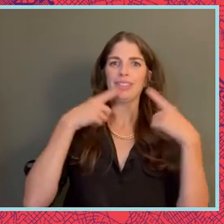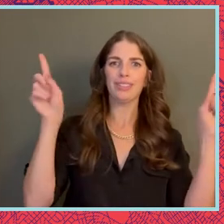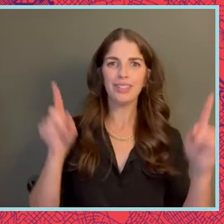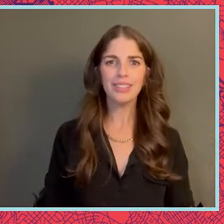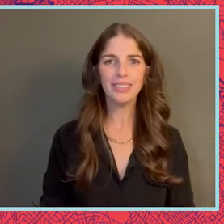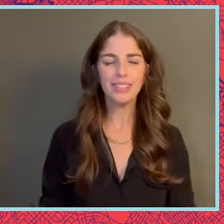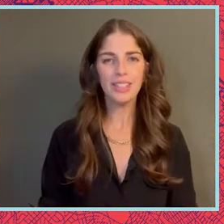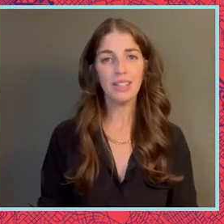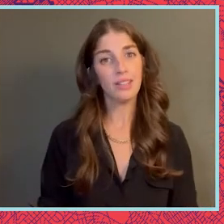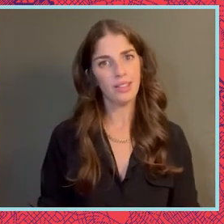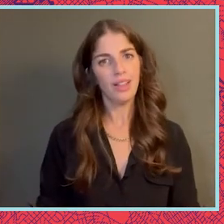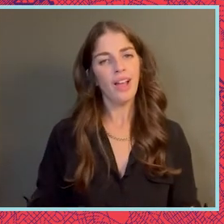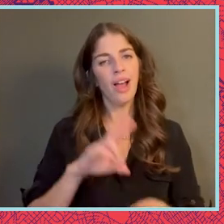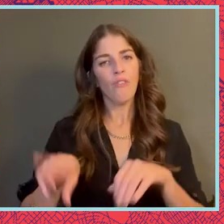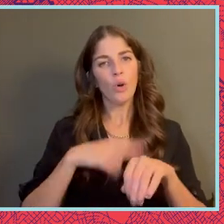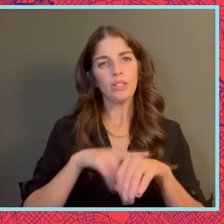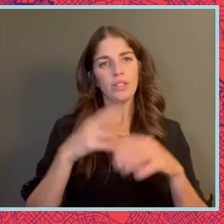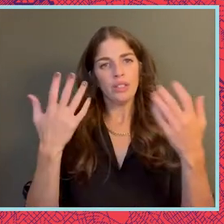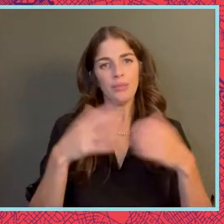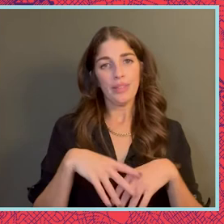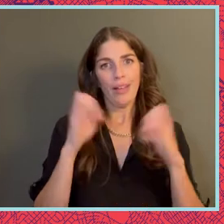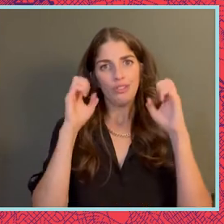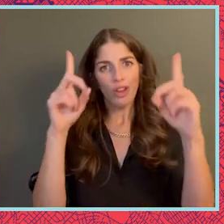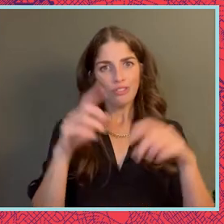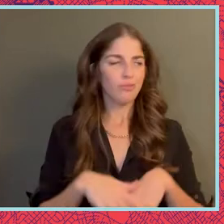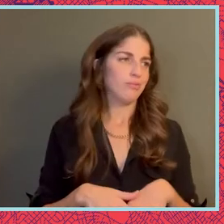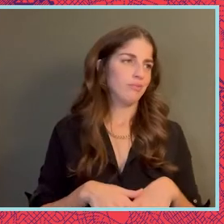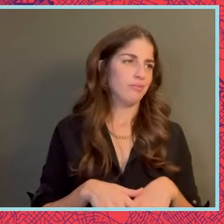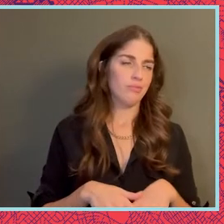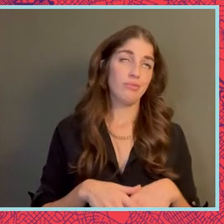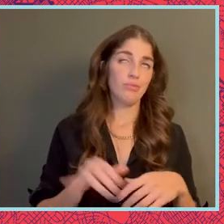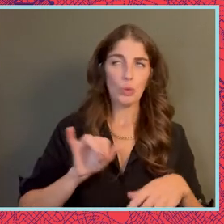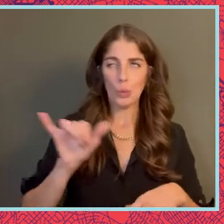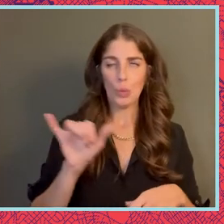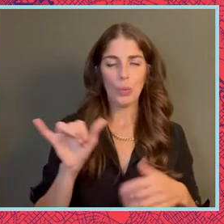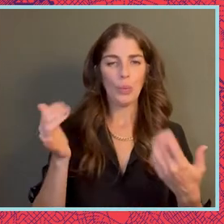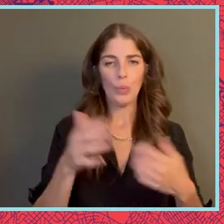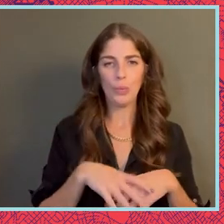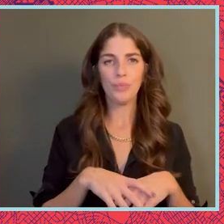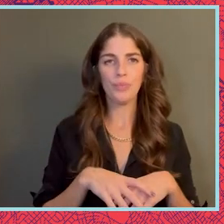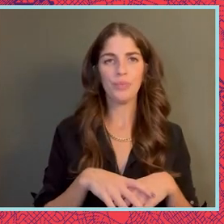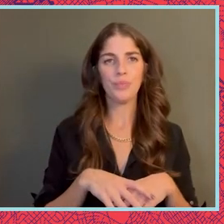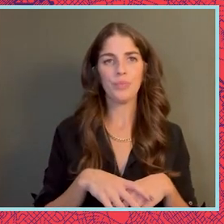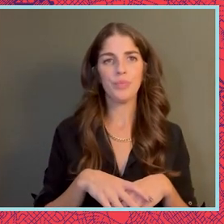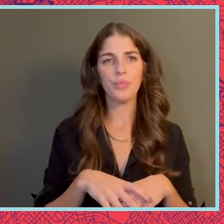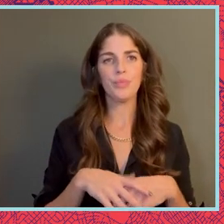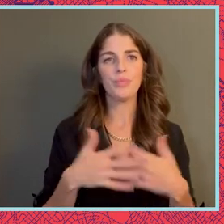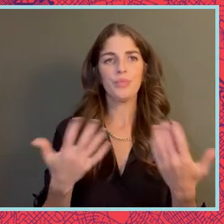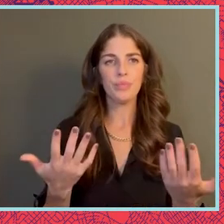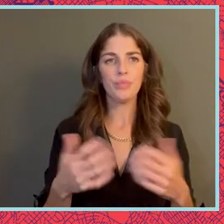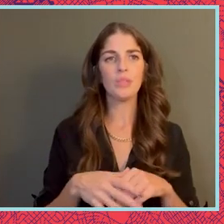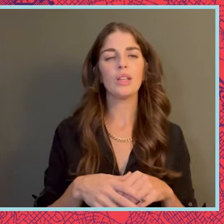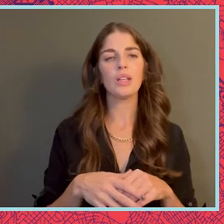prosperity, not to mention, you know, education and, you know, and so forth. But, you